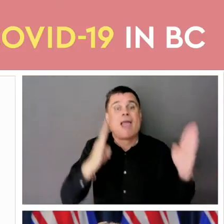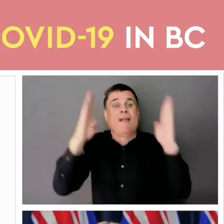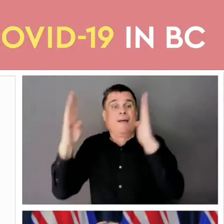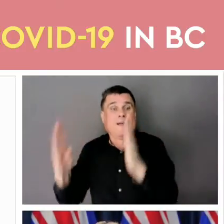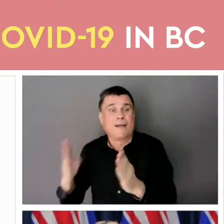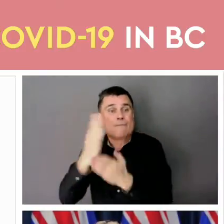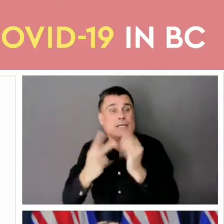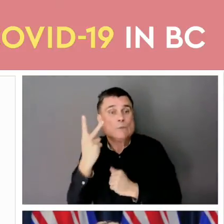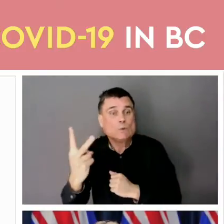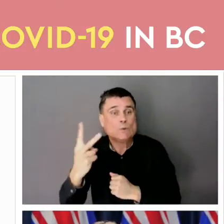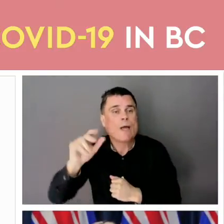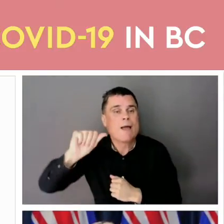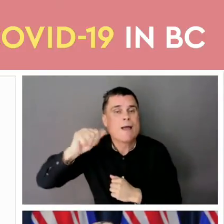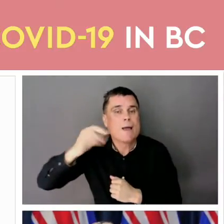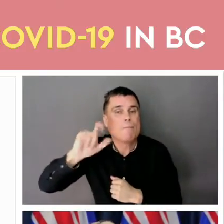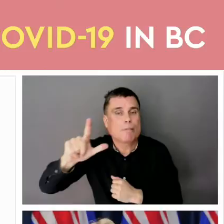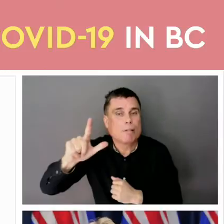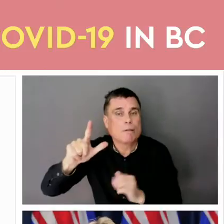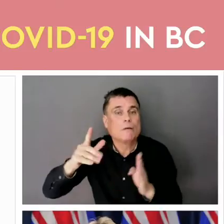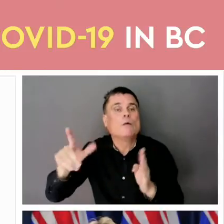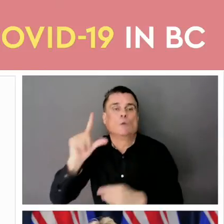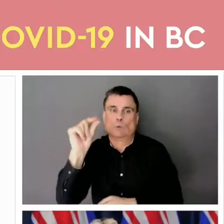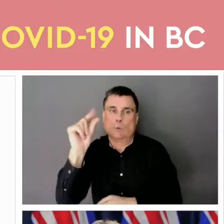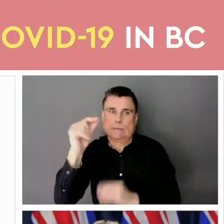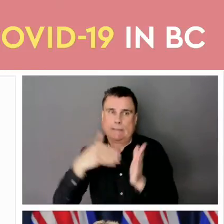of vaccine, and in quarter three,